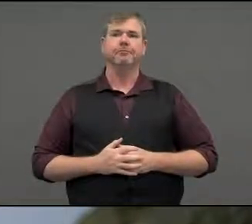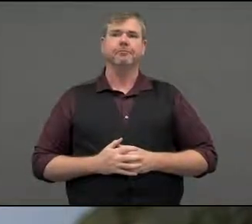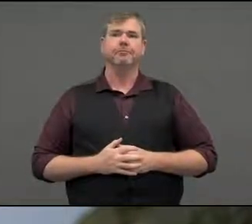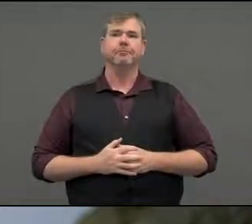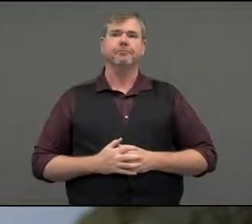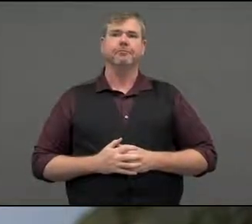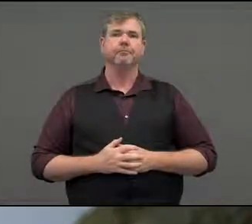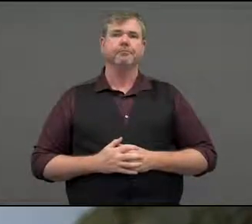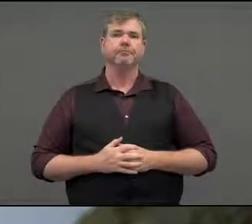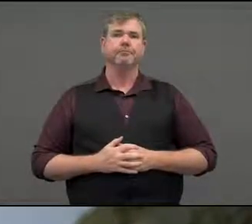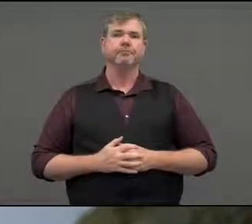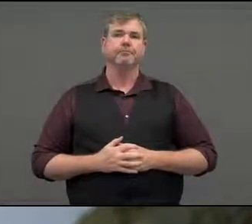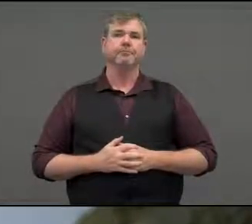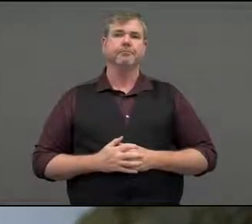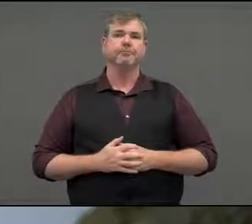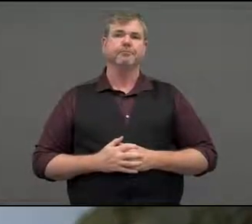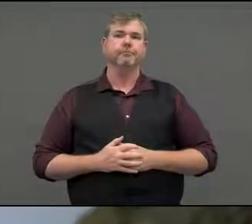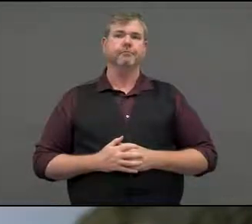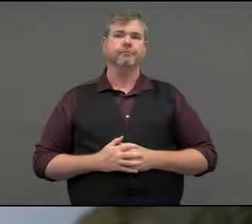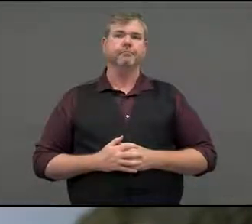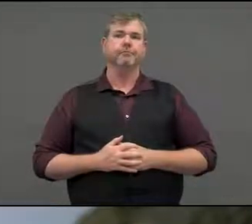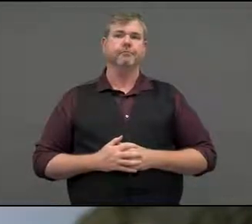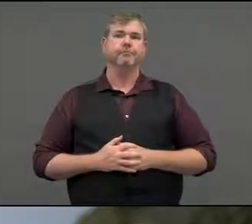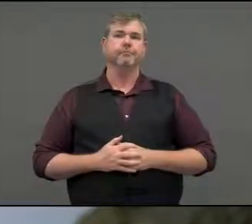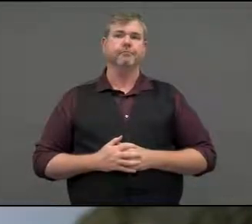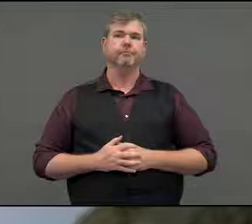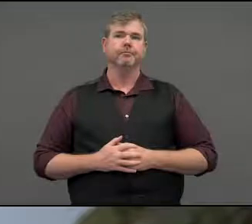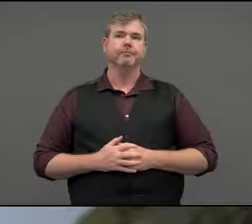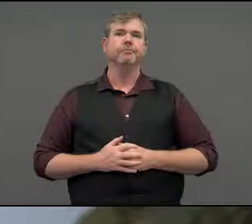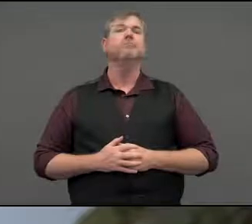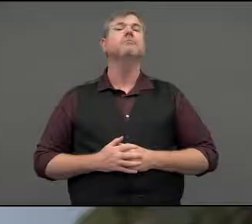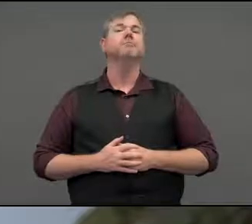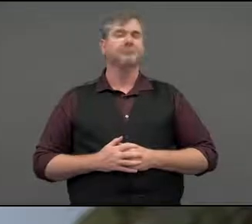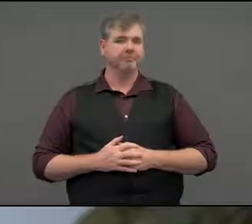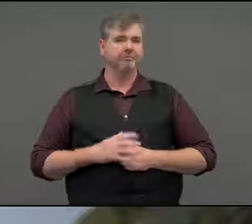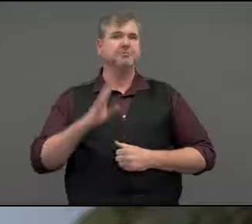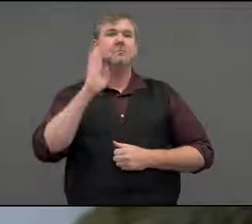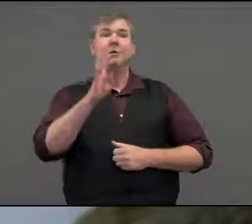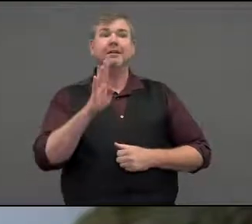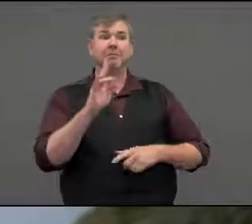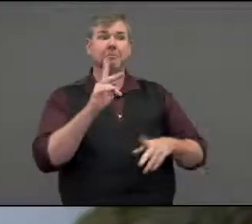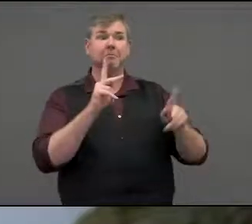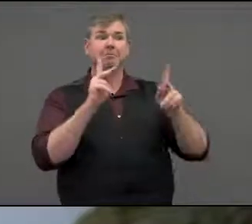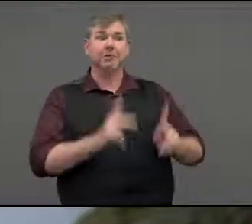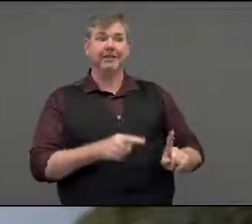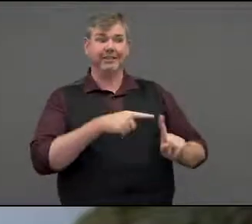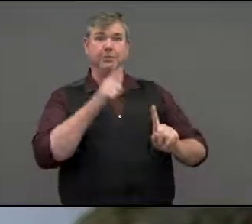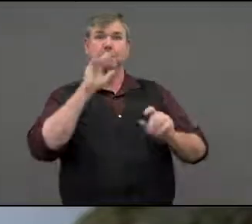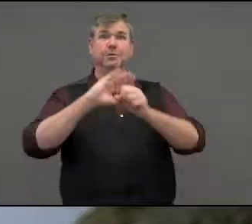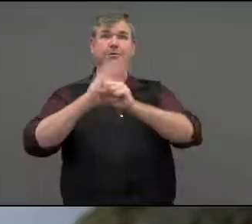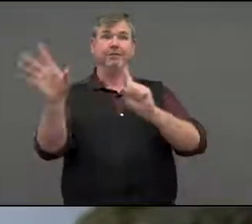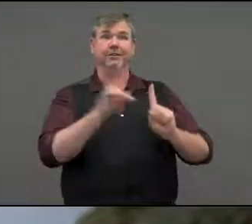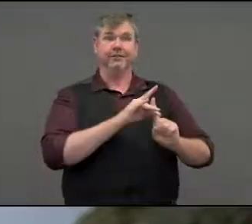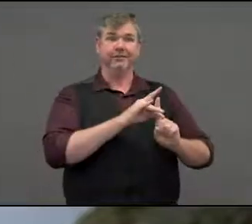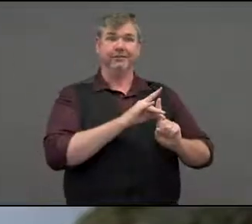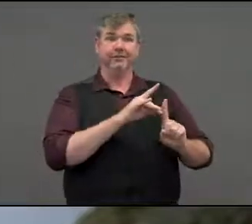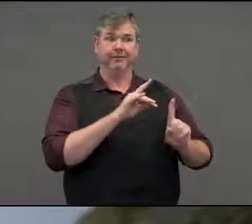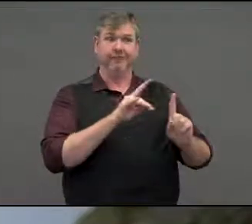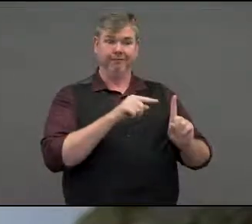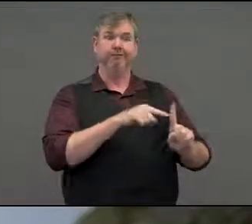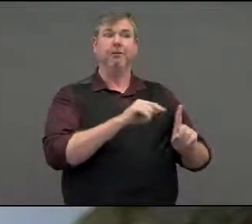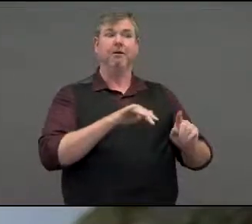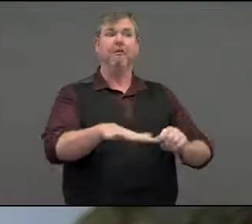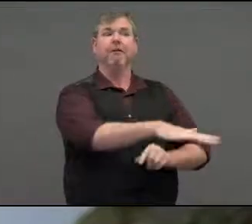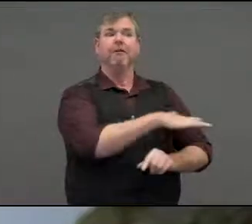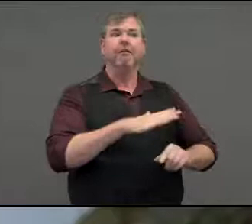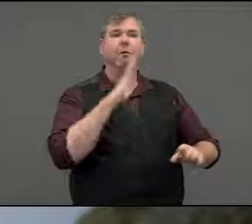working at for about 24 hours if possible, if they can open windows and doors, or as practically available as needed